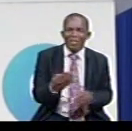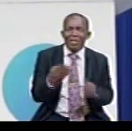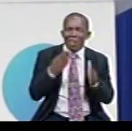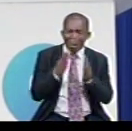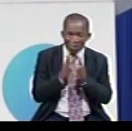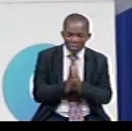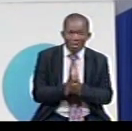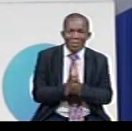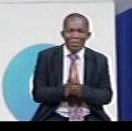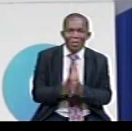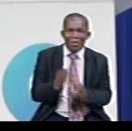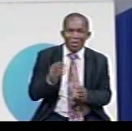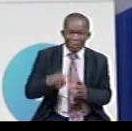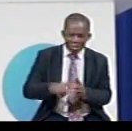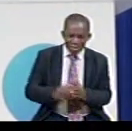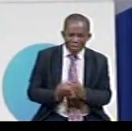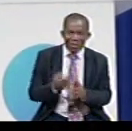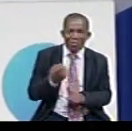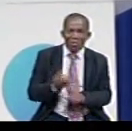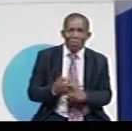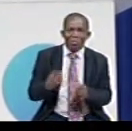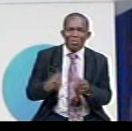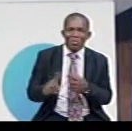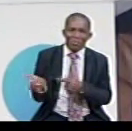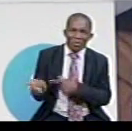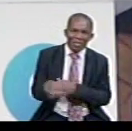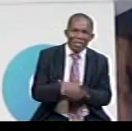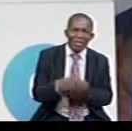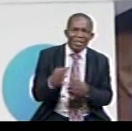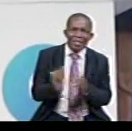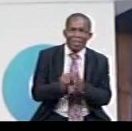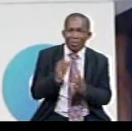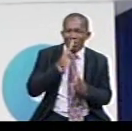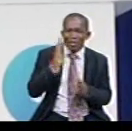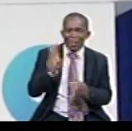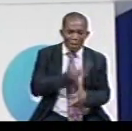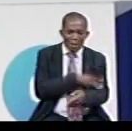Beginning from today, that there'll be a mighty, glorious visitation.